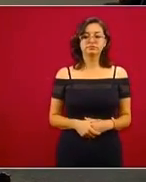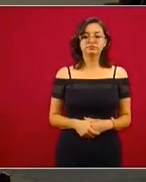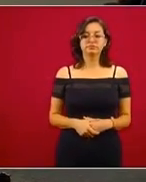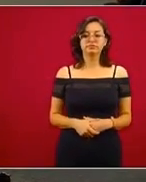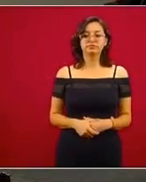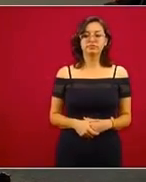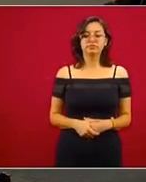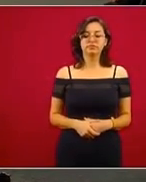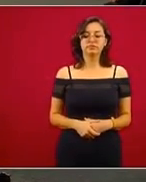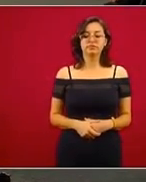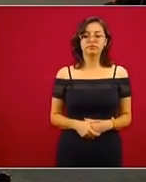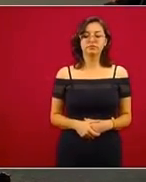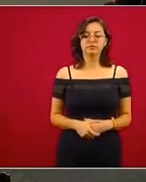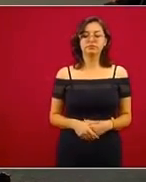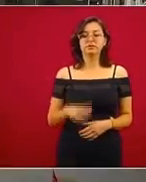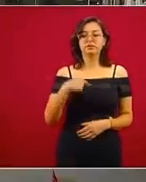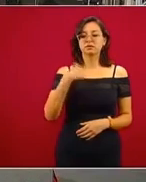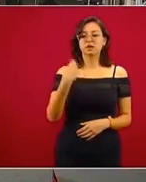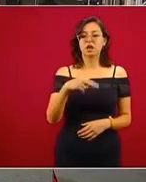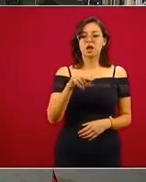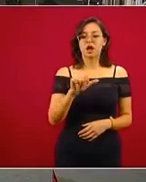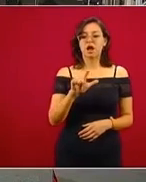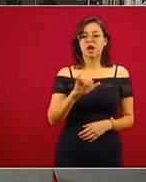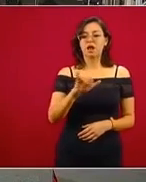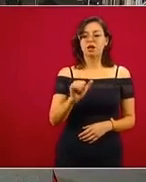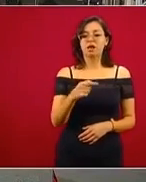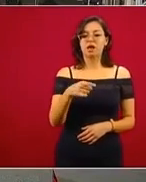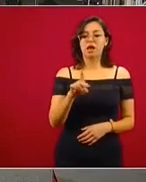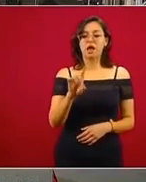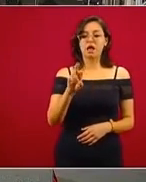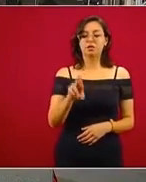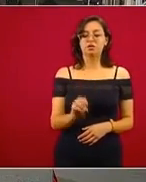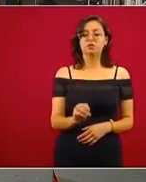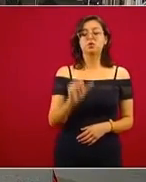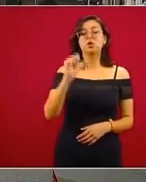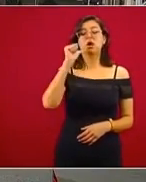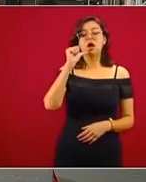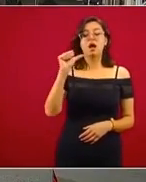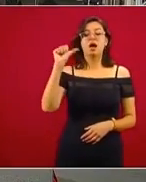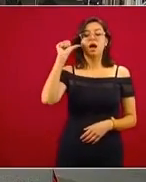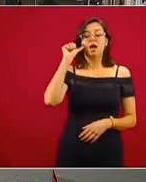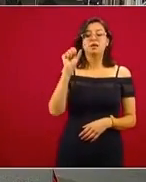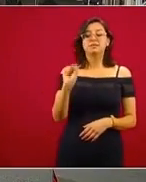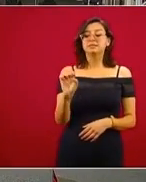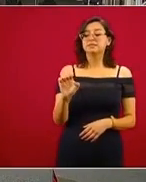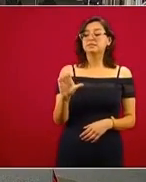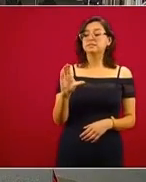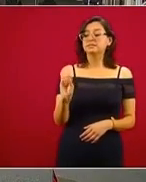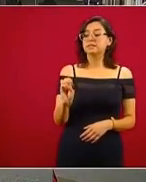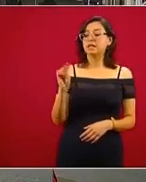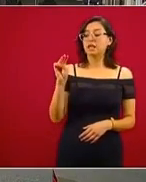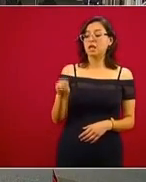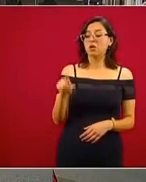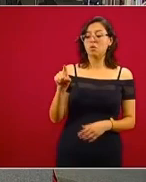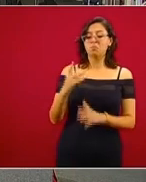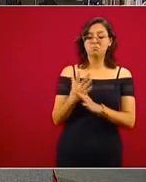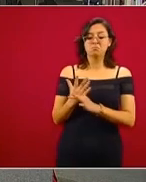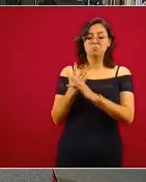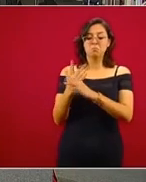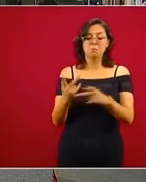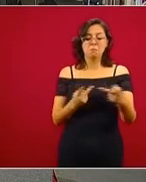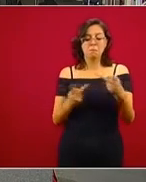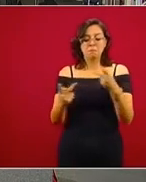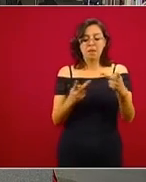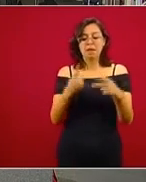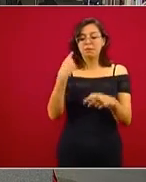that information there to give them. Con respecto, Yes, ayer you. la secretaria de Economía nos explicaba algunos planes de la With estrategia para